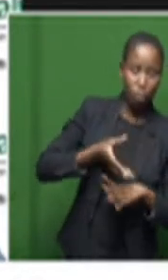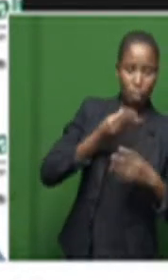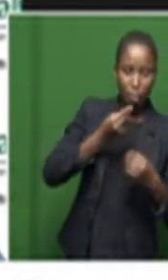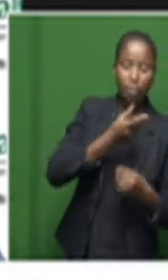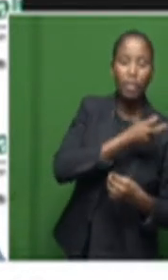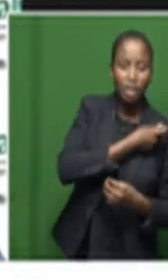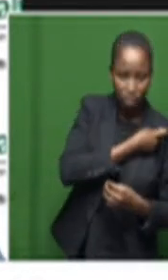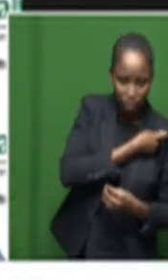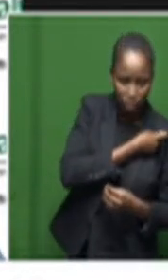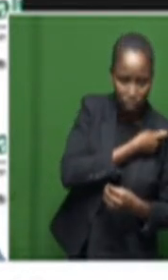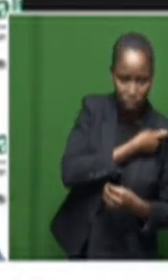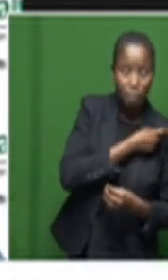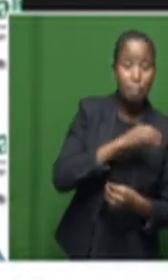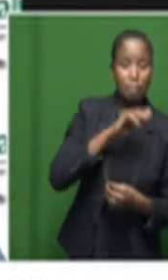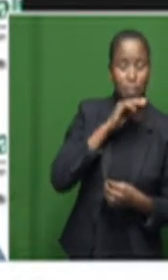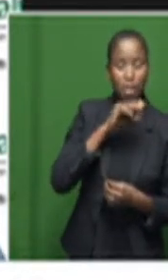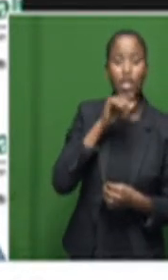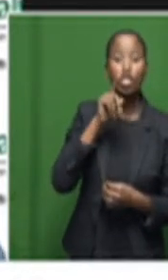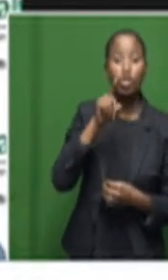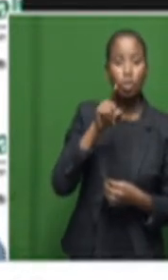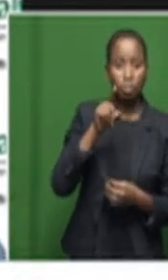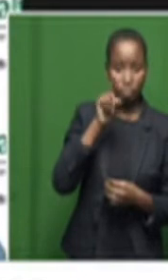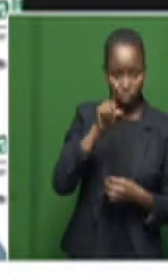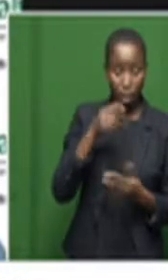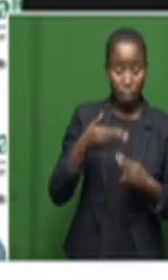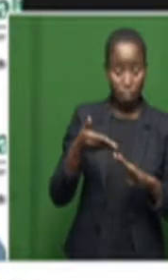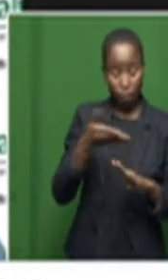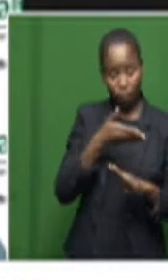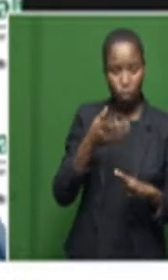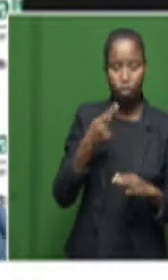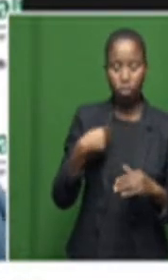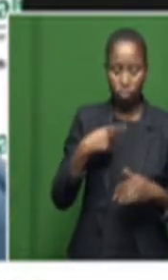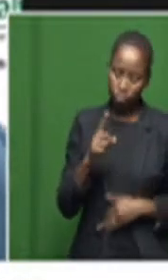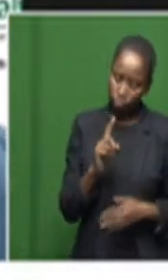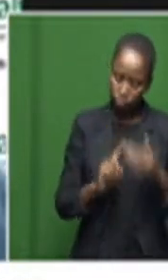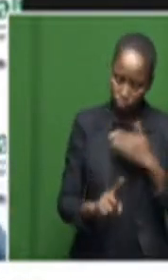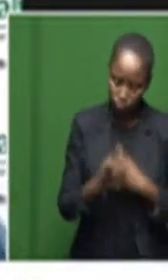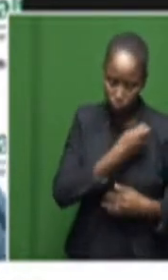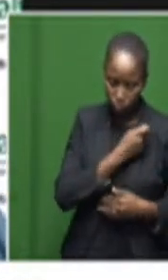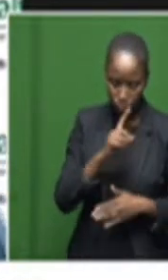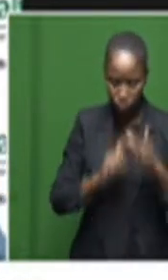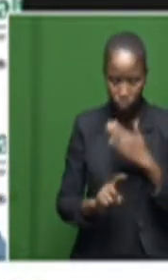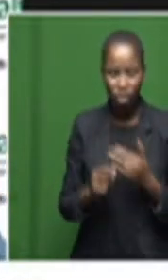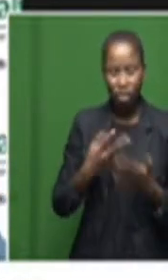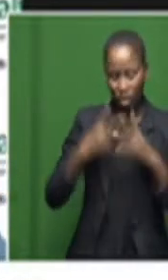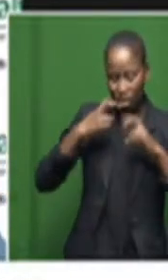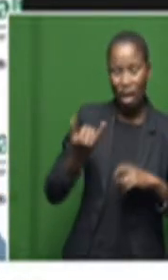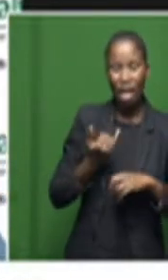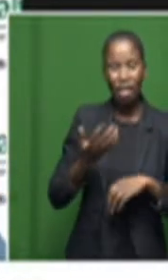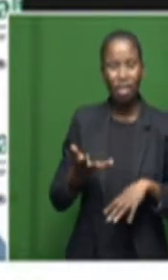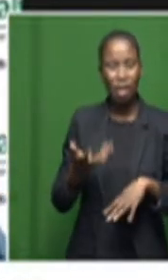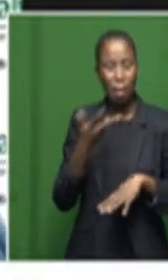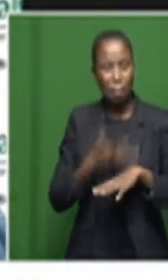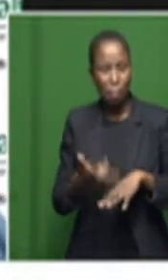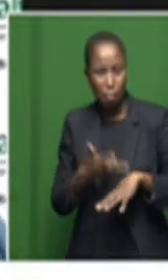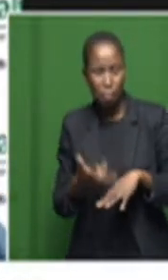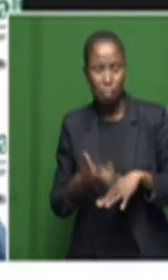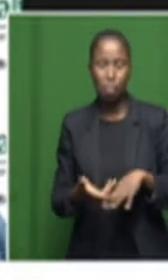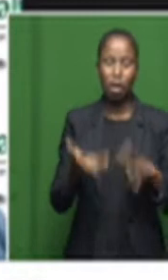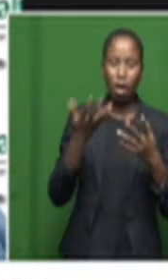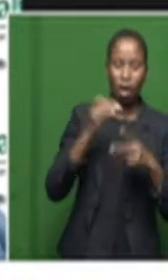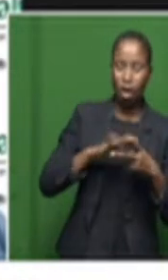Are we screening them before we vaccinate them? Like you're taking the blood pressure and checking